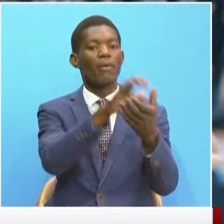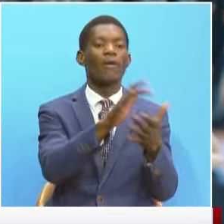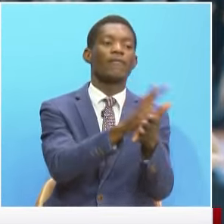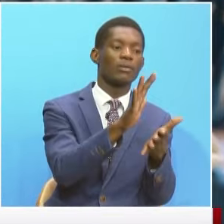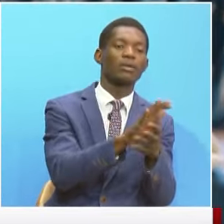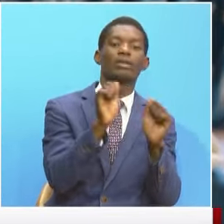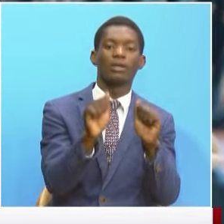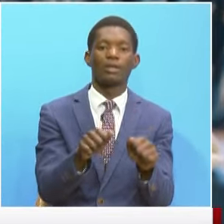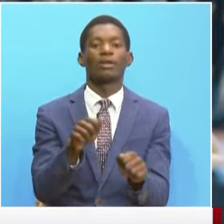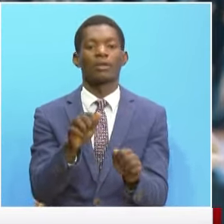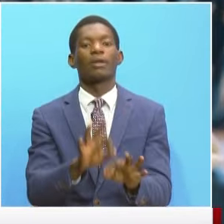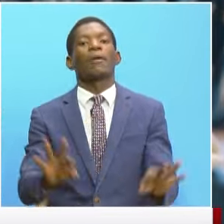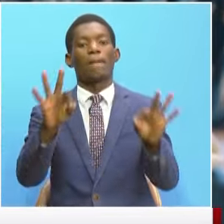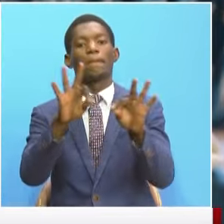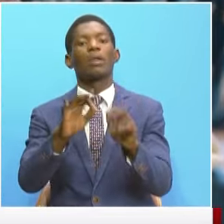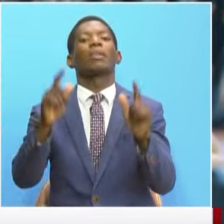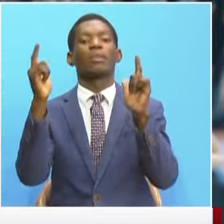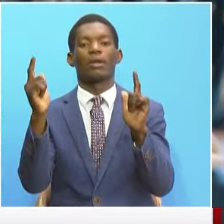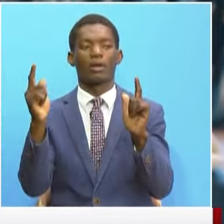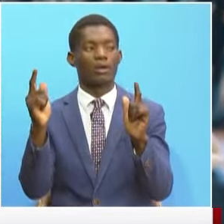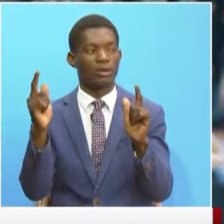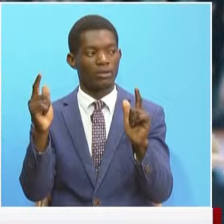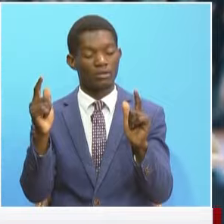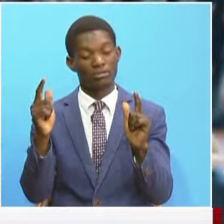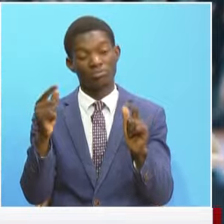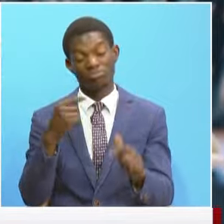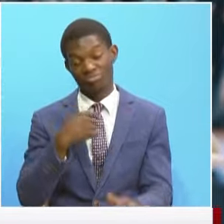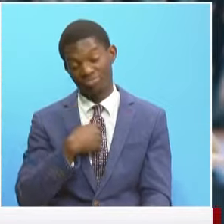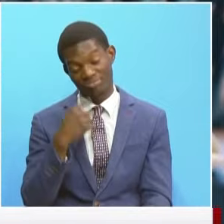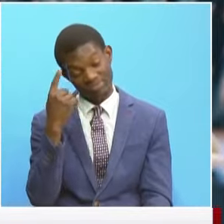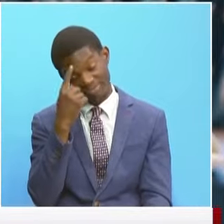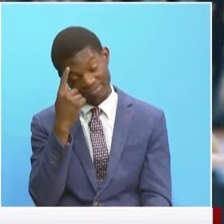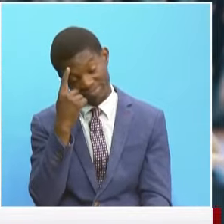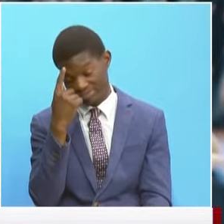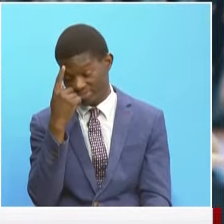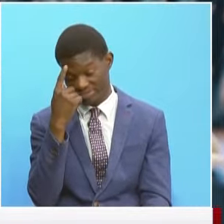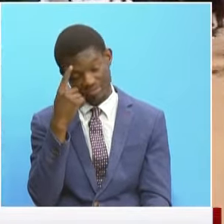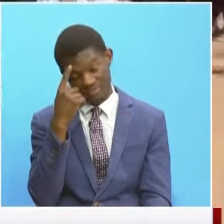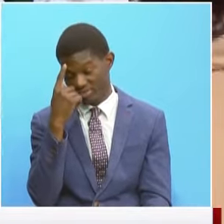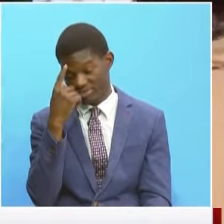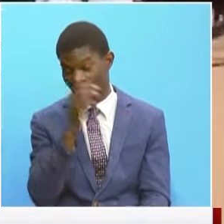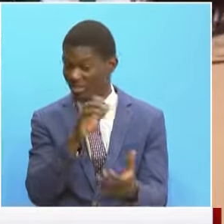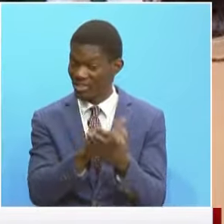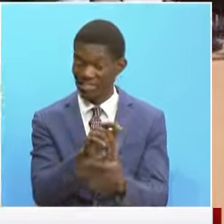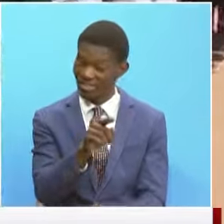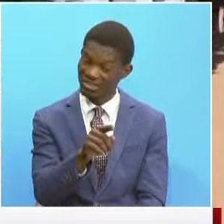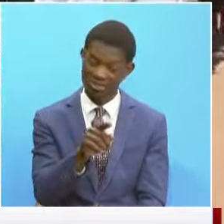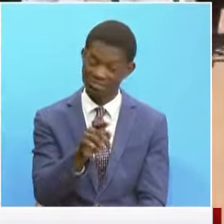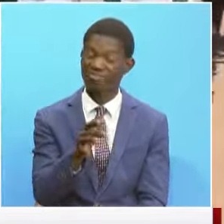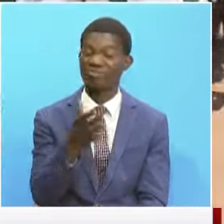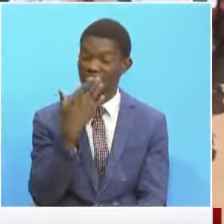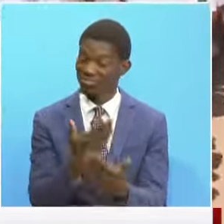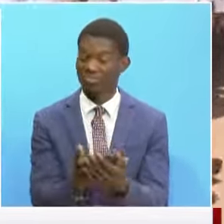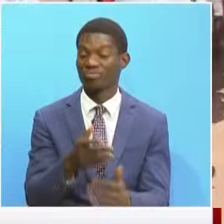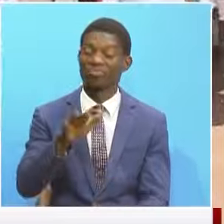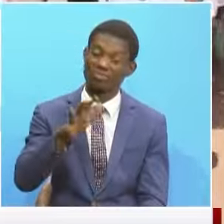me, it's a bit tricky. I think sometimes it's dividing as a woman. And some of the girls benefiting